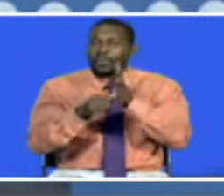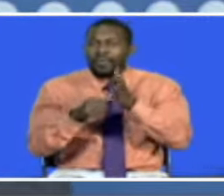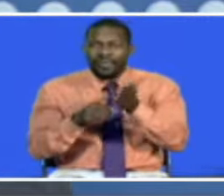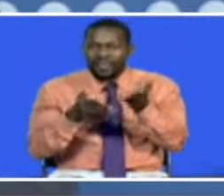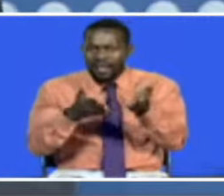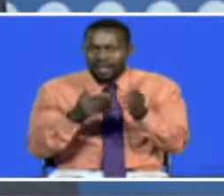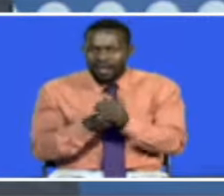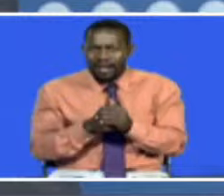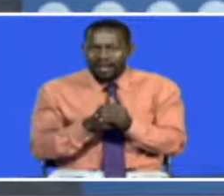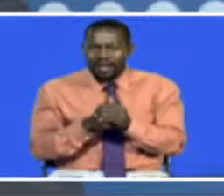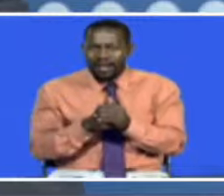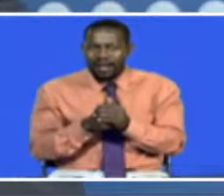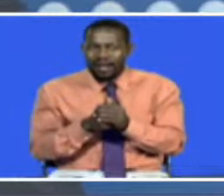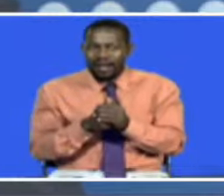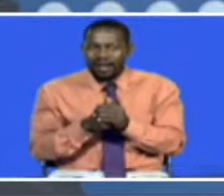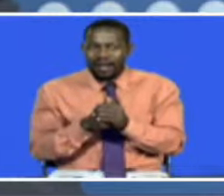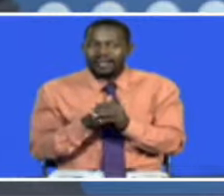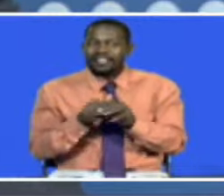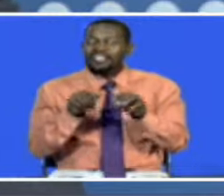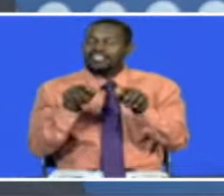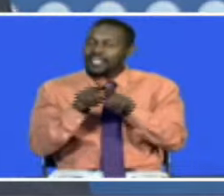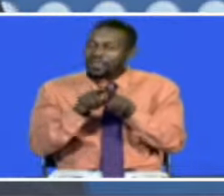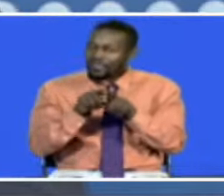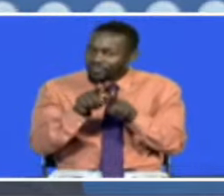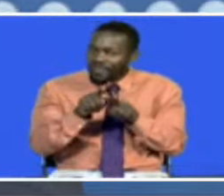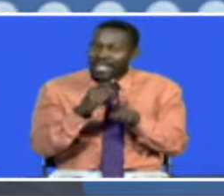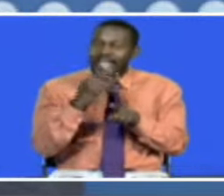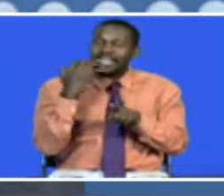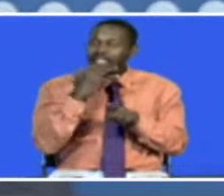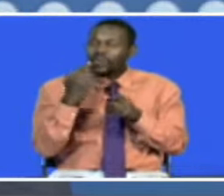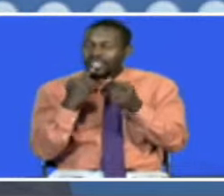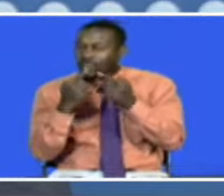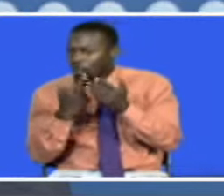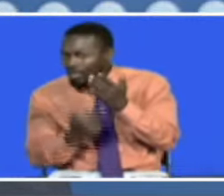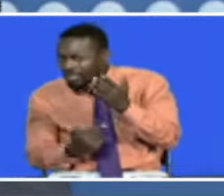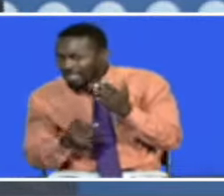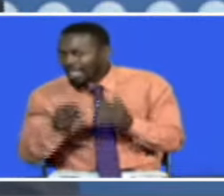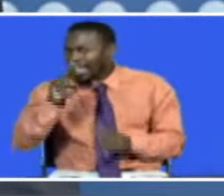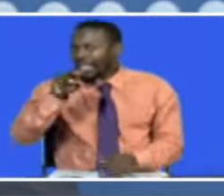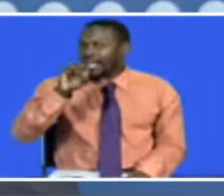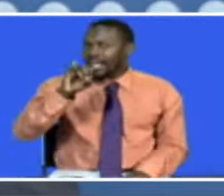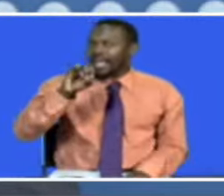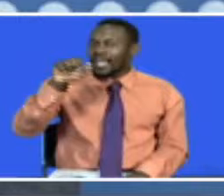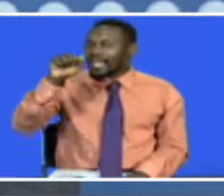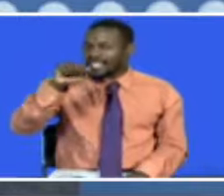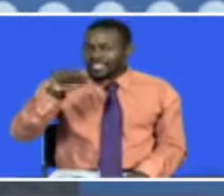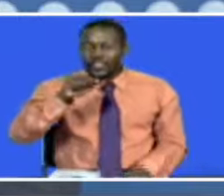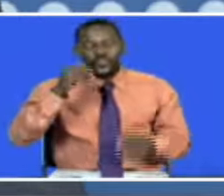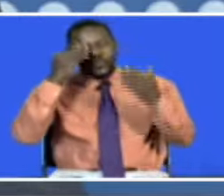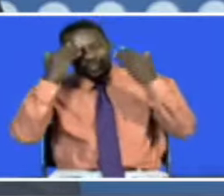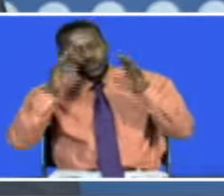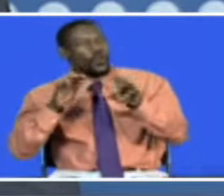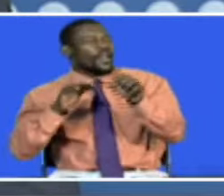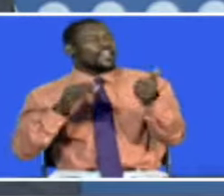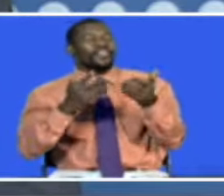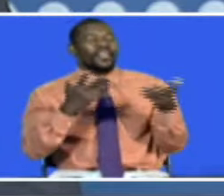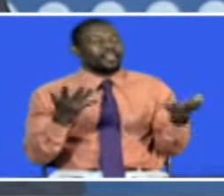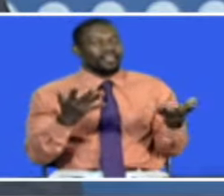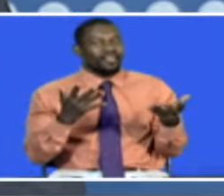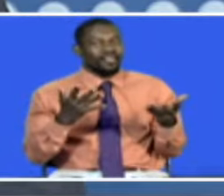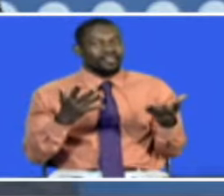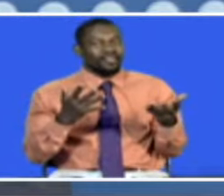Mm-hmm. Then he says that the NIS is clueless. So we need to forget that